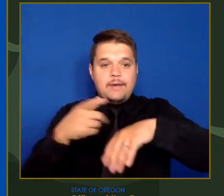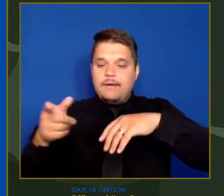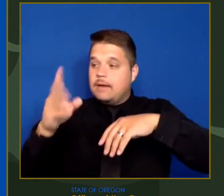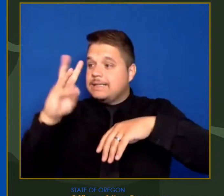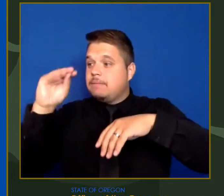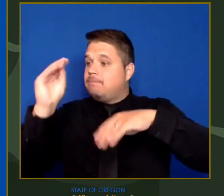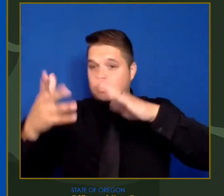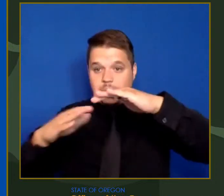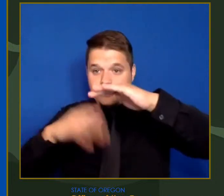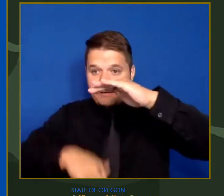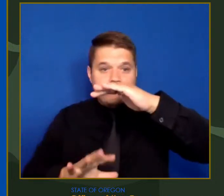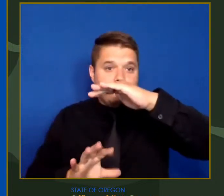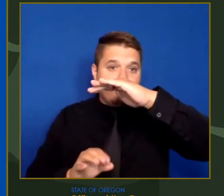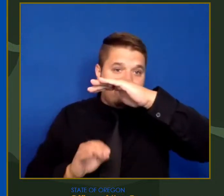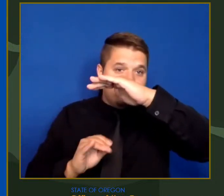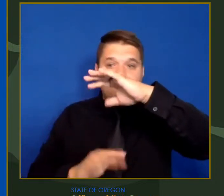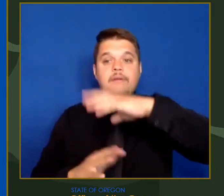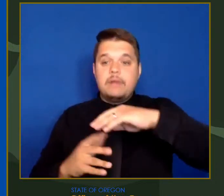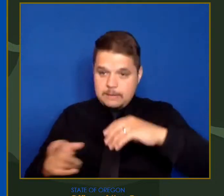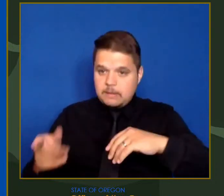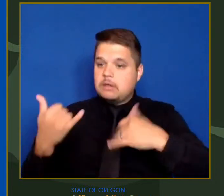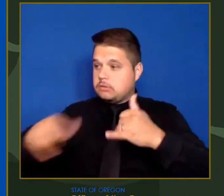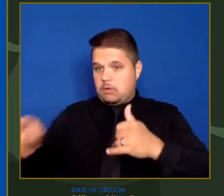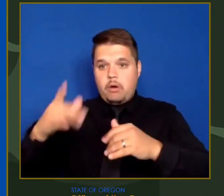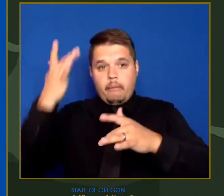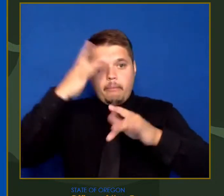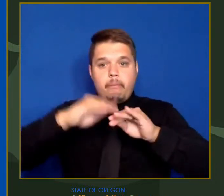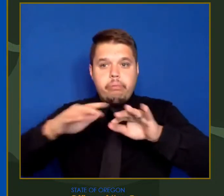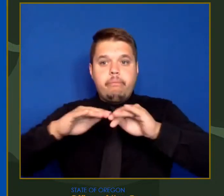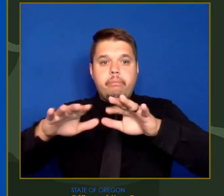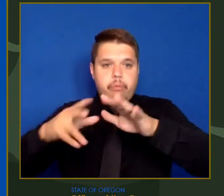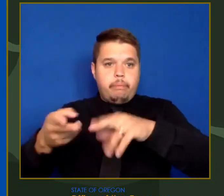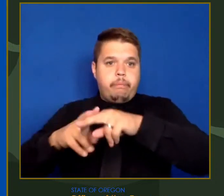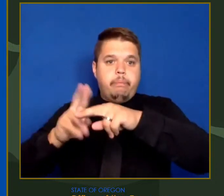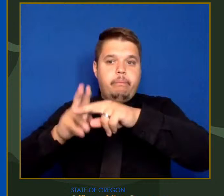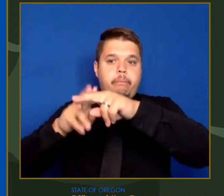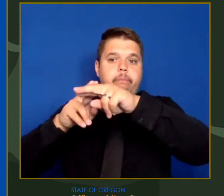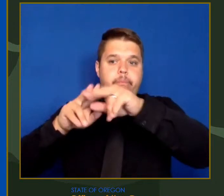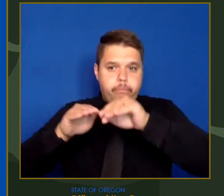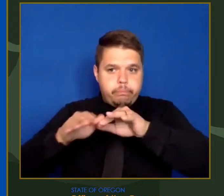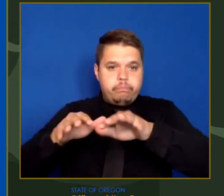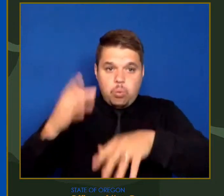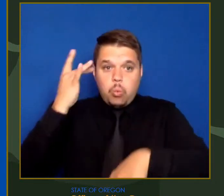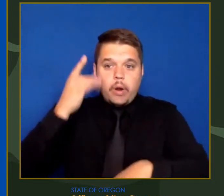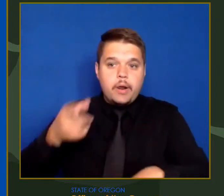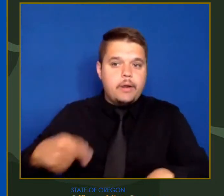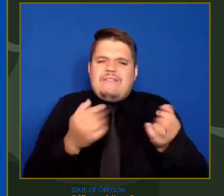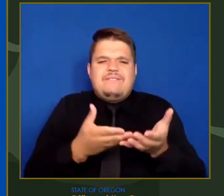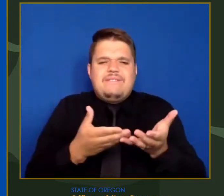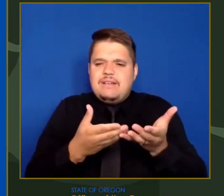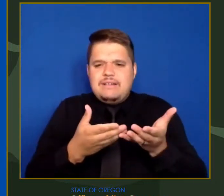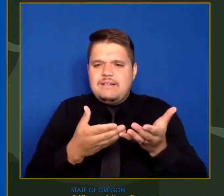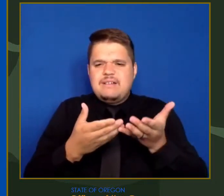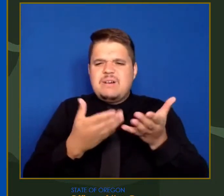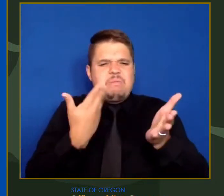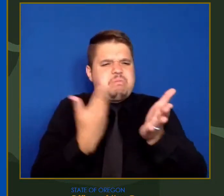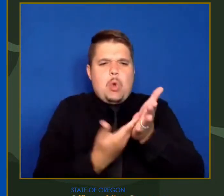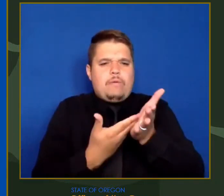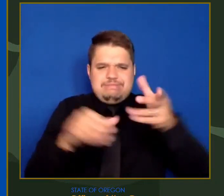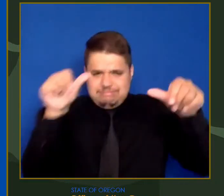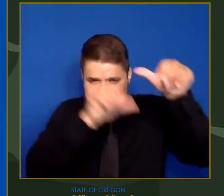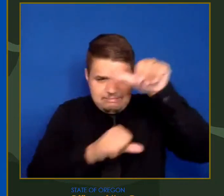30 days. Dr. Seidlinger will provide more details in a moment, but it's clear that people who are getting COVID-19 are Brown's goal to